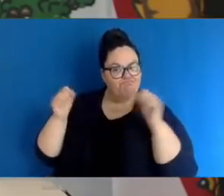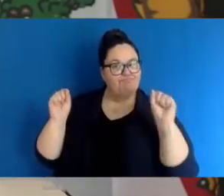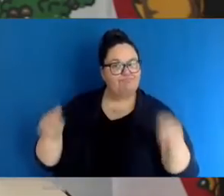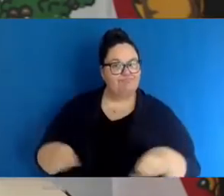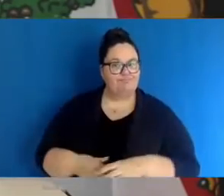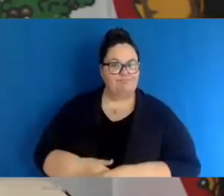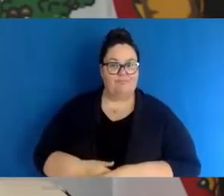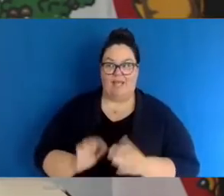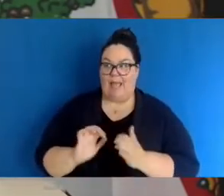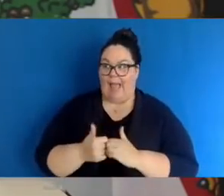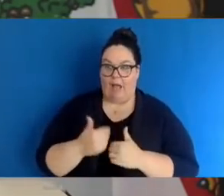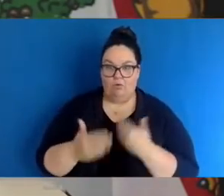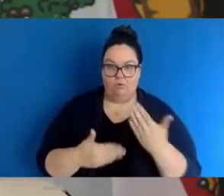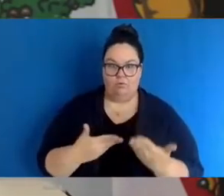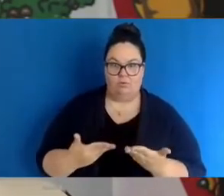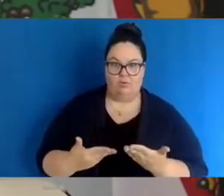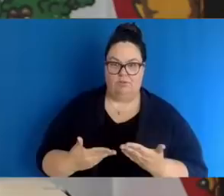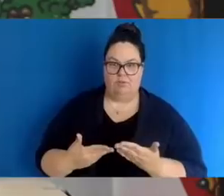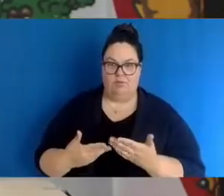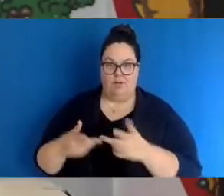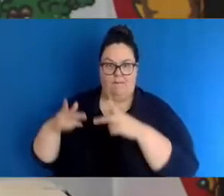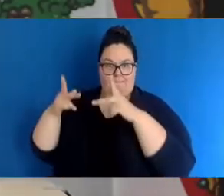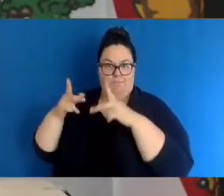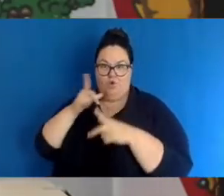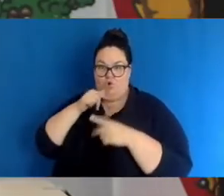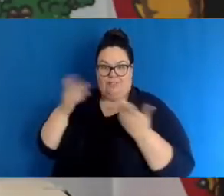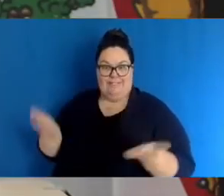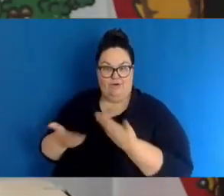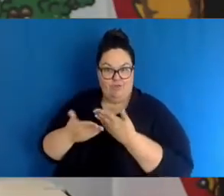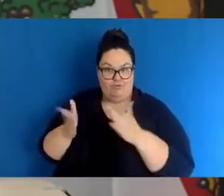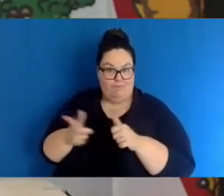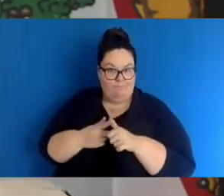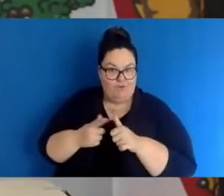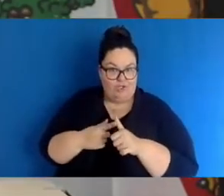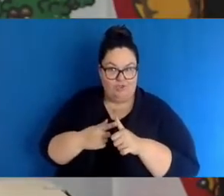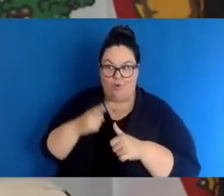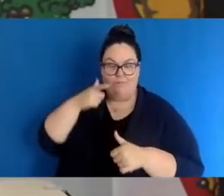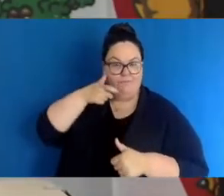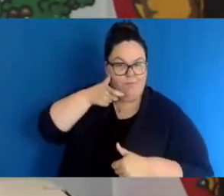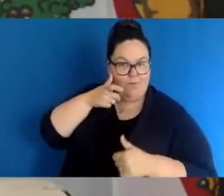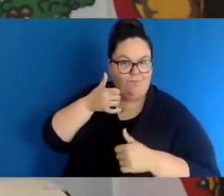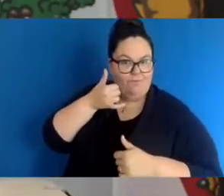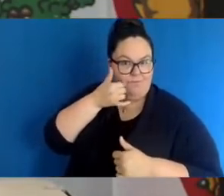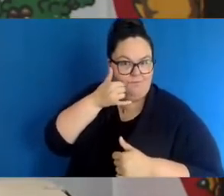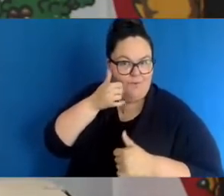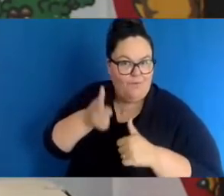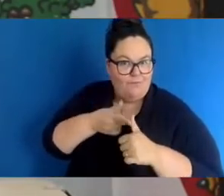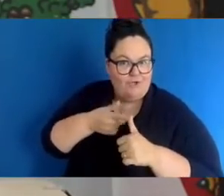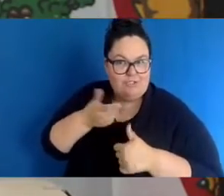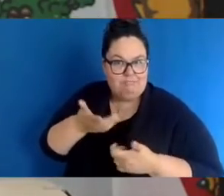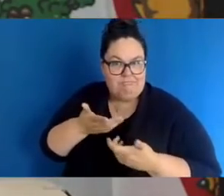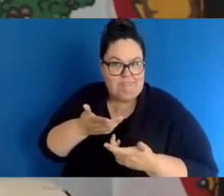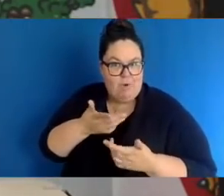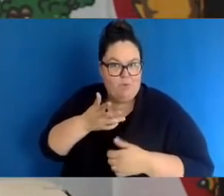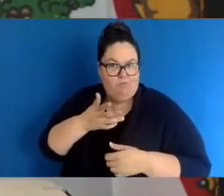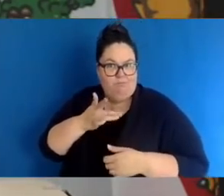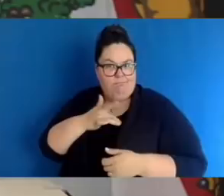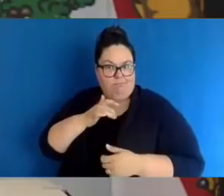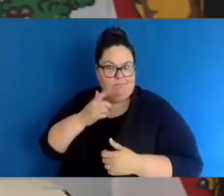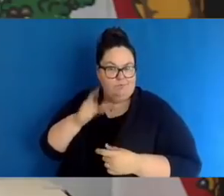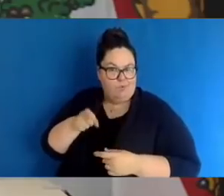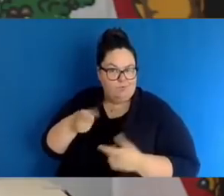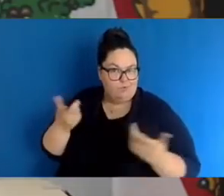how do we do this? Do we do it in person first? What's the routine? We'll go in person first.